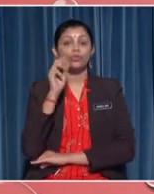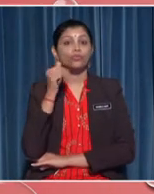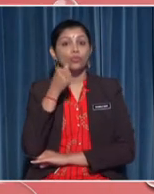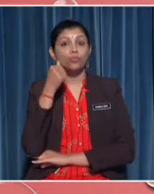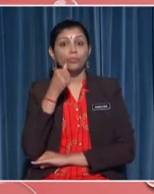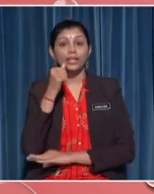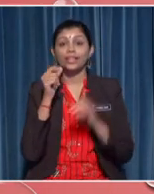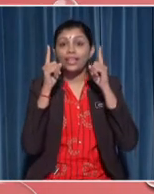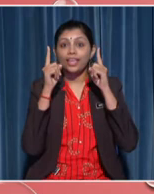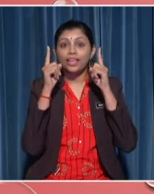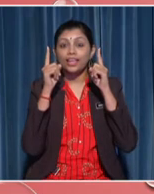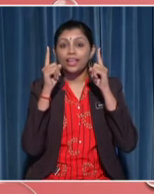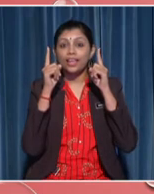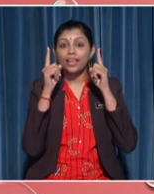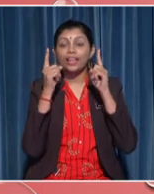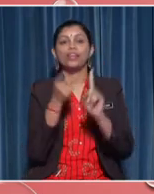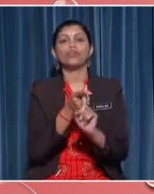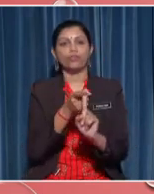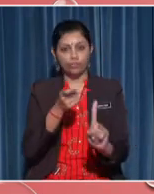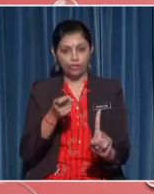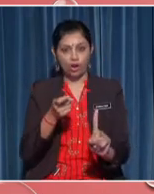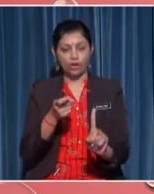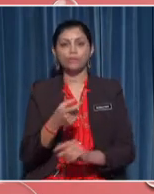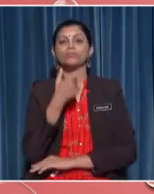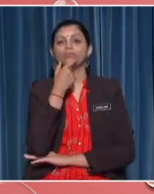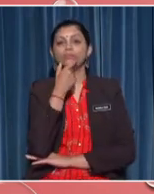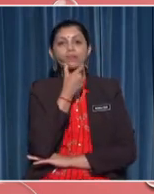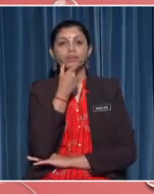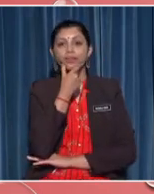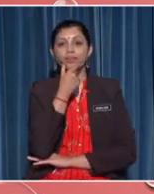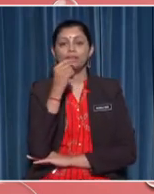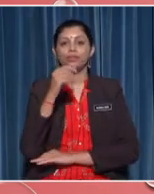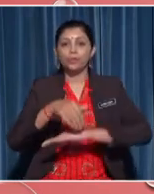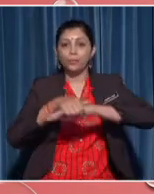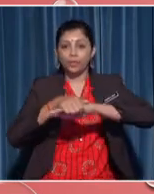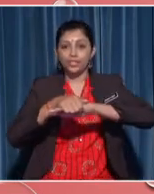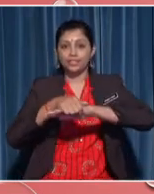beautiful woman? Good! It's come from Great Britain